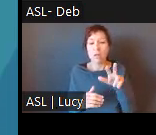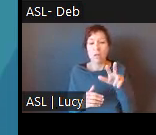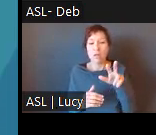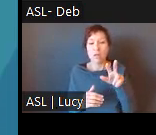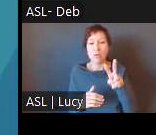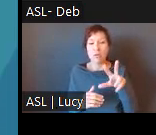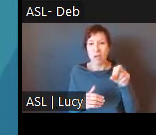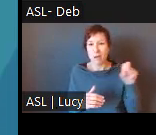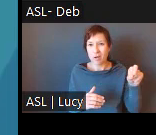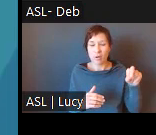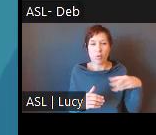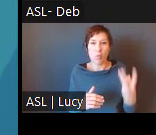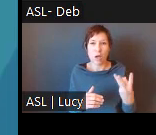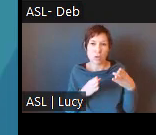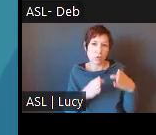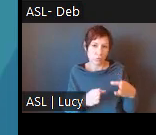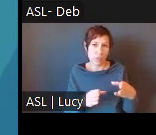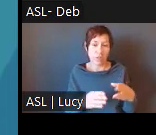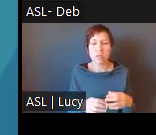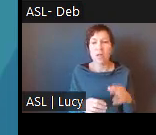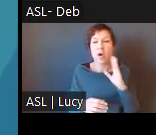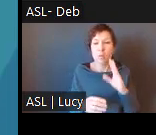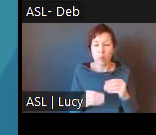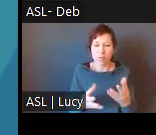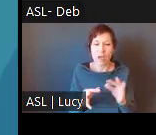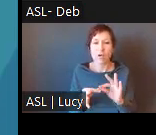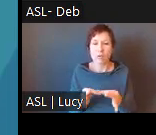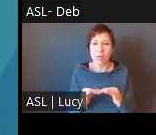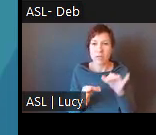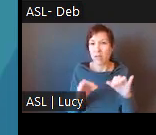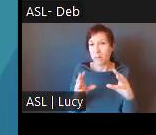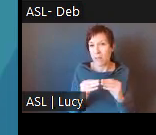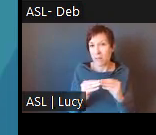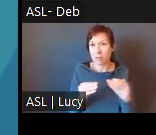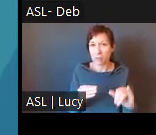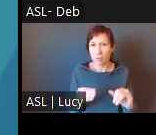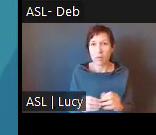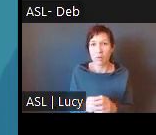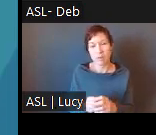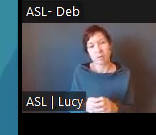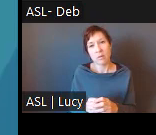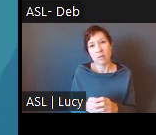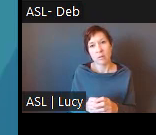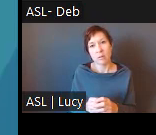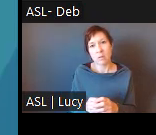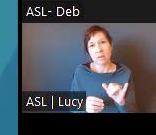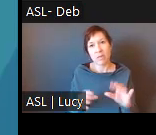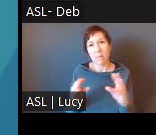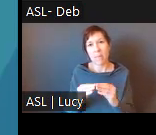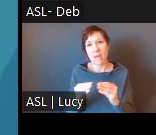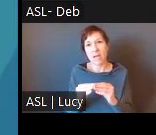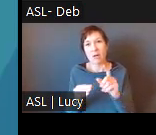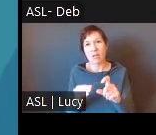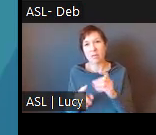2300 Washington Street. Interpretation will also be provided. This meeting was originally scheduled for